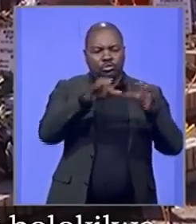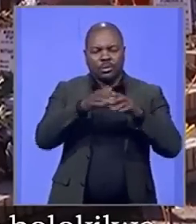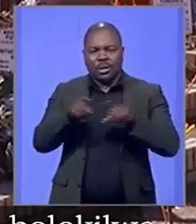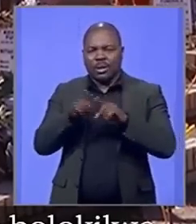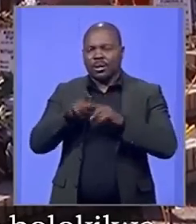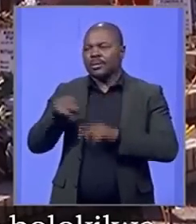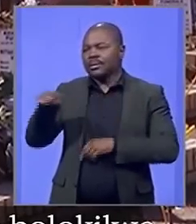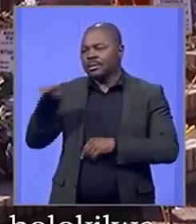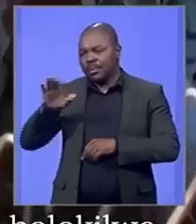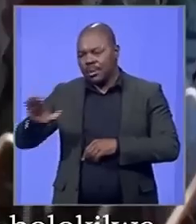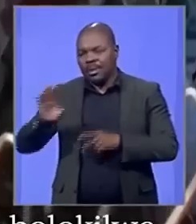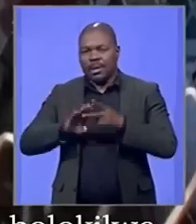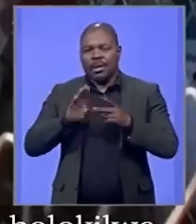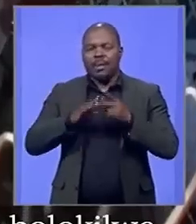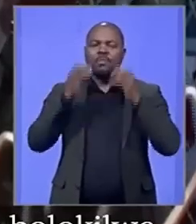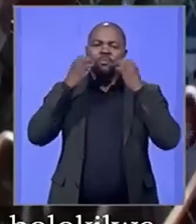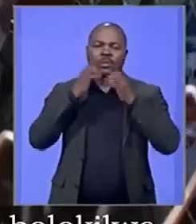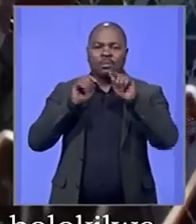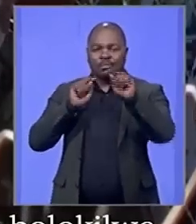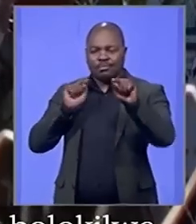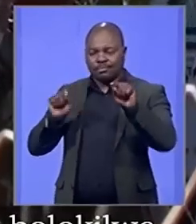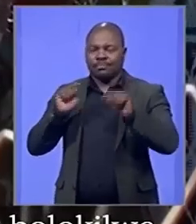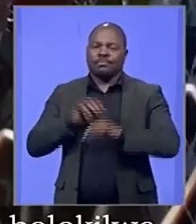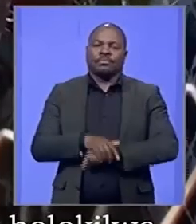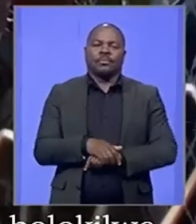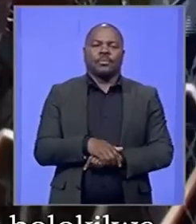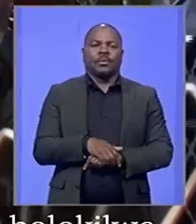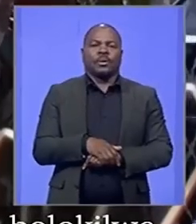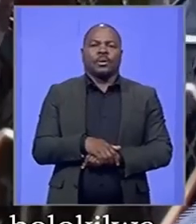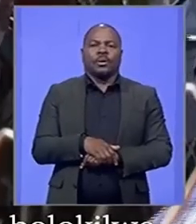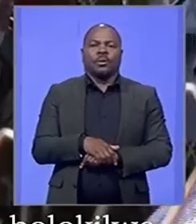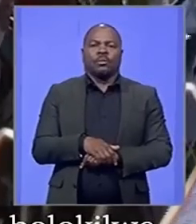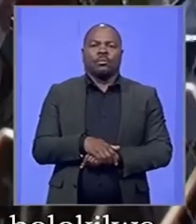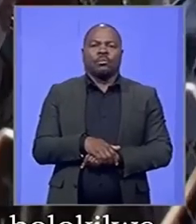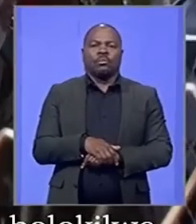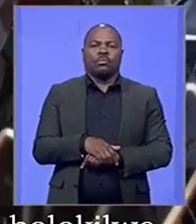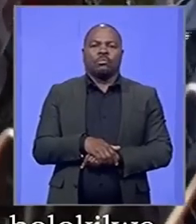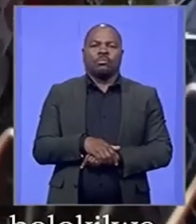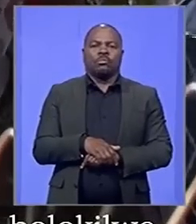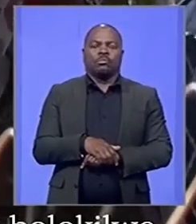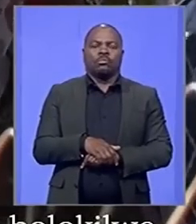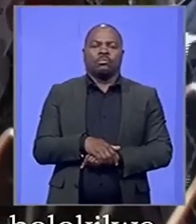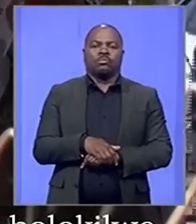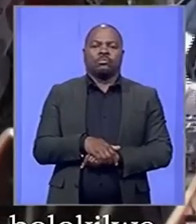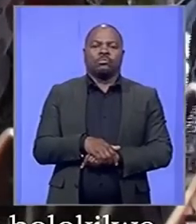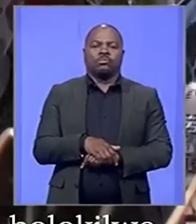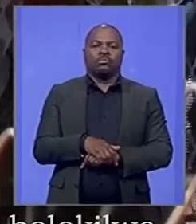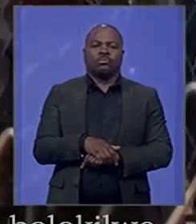Zimbabwe le Mozambique. Thabiso Khadebe, Ditaba tsa SABC, Kimberley.